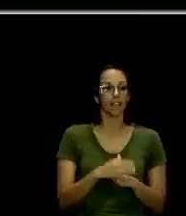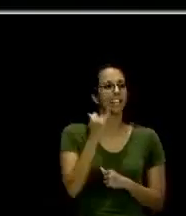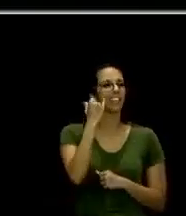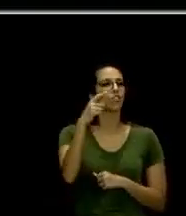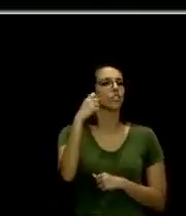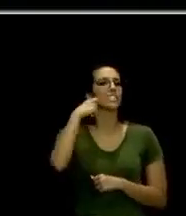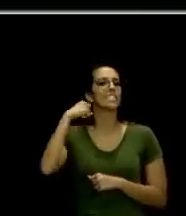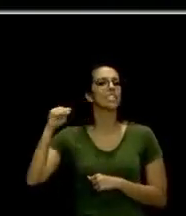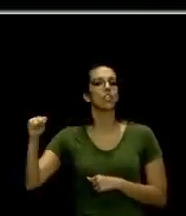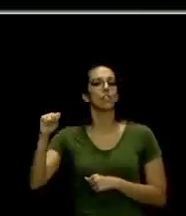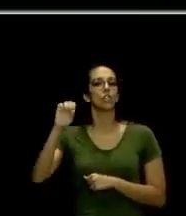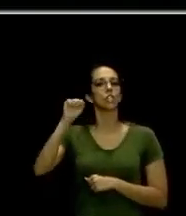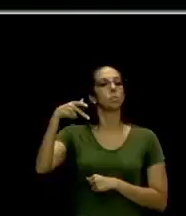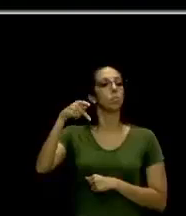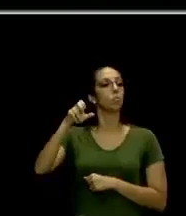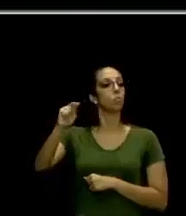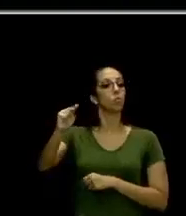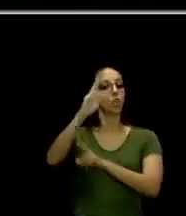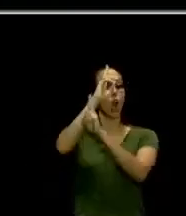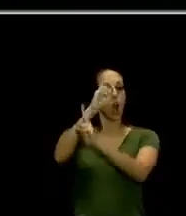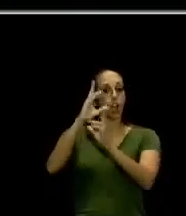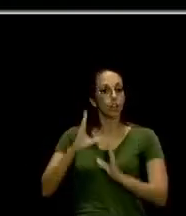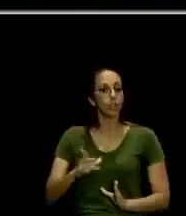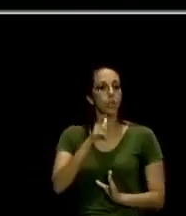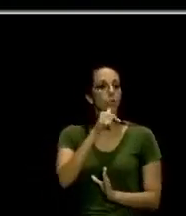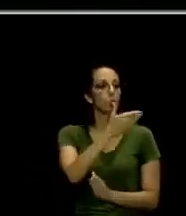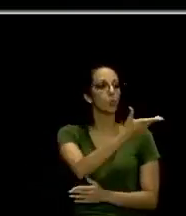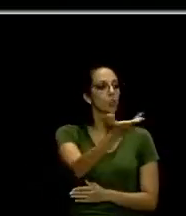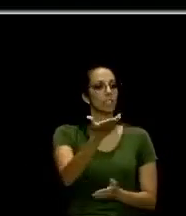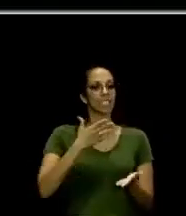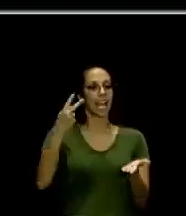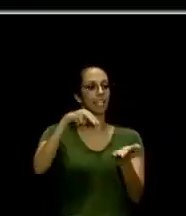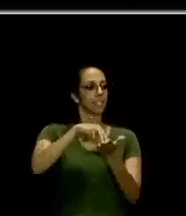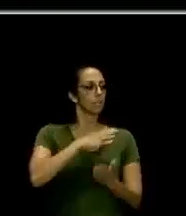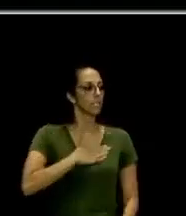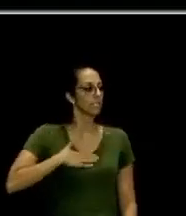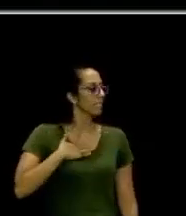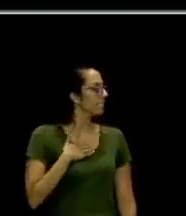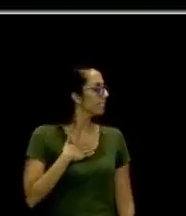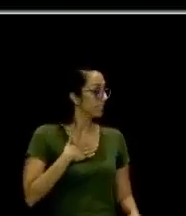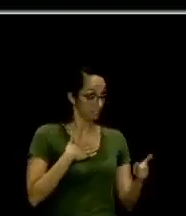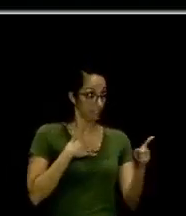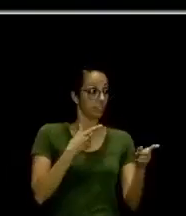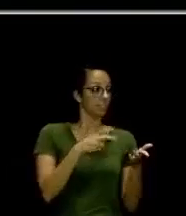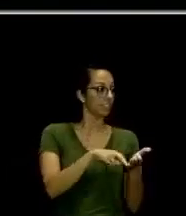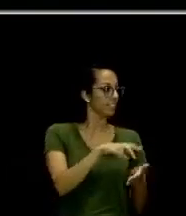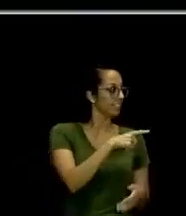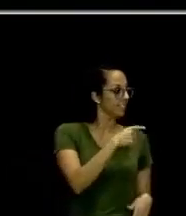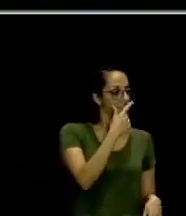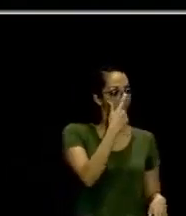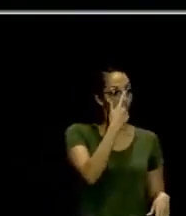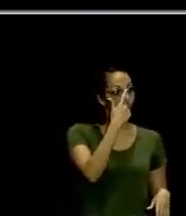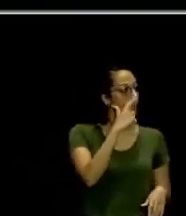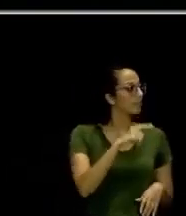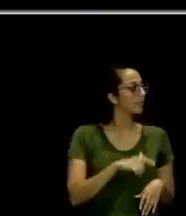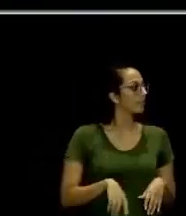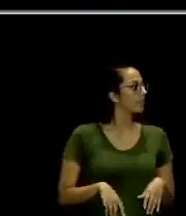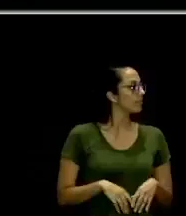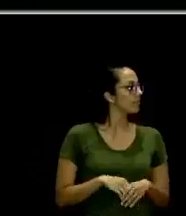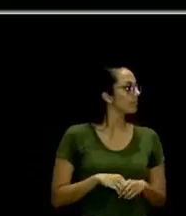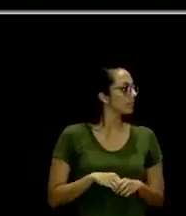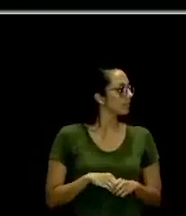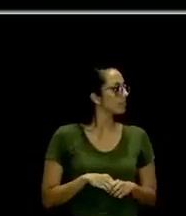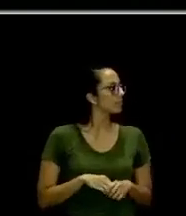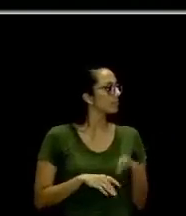Spoon honoree, would you please stand? Jeannie, stand. There you go. There we